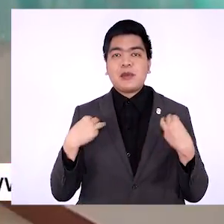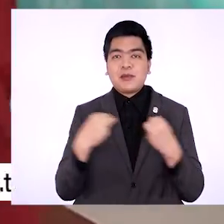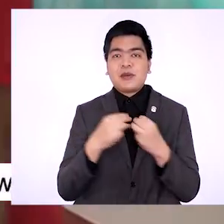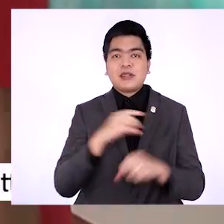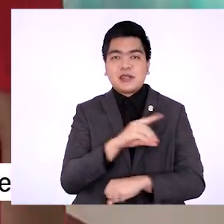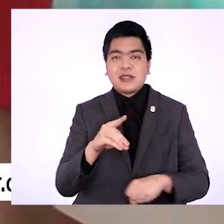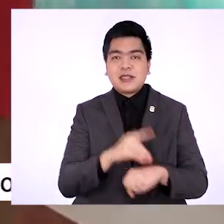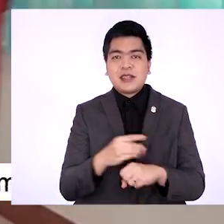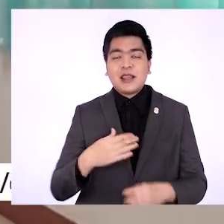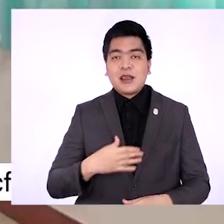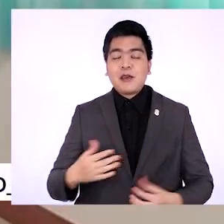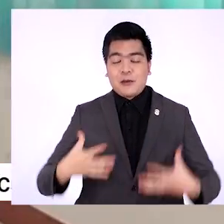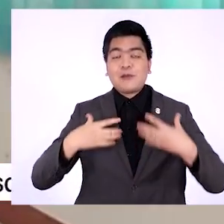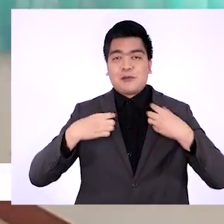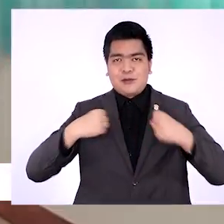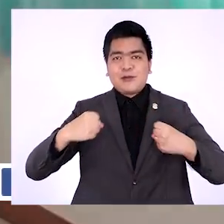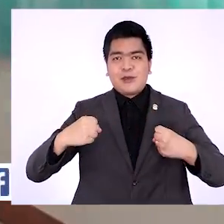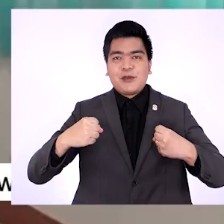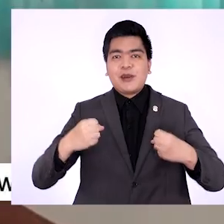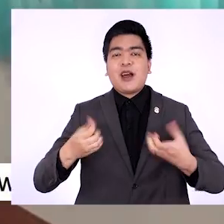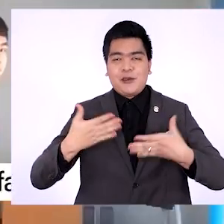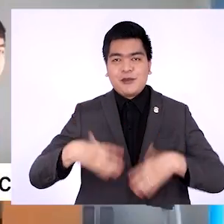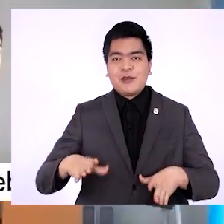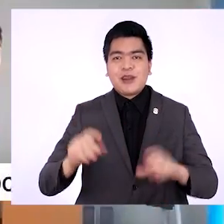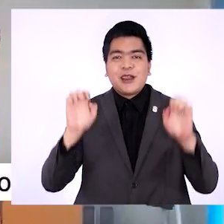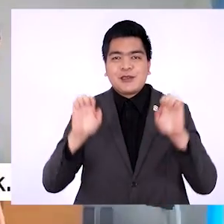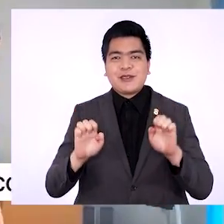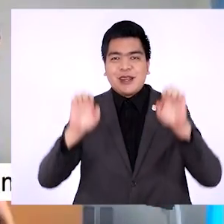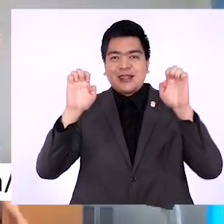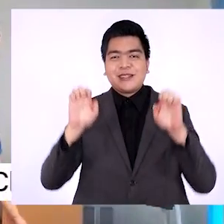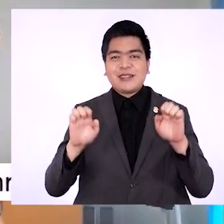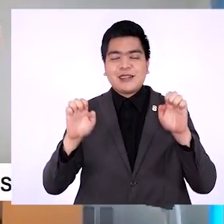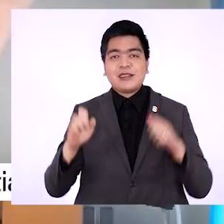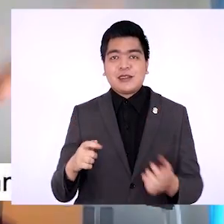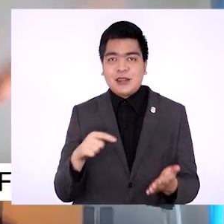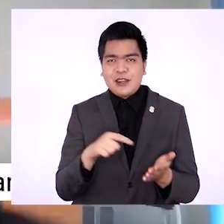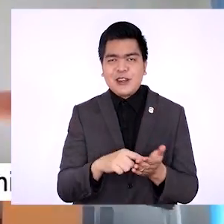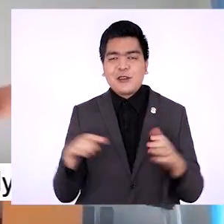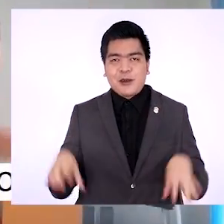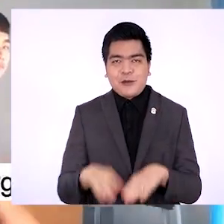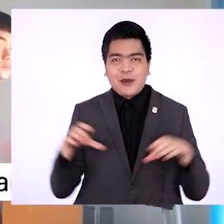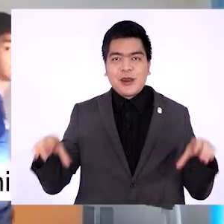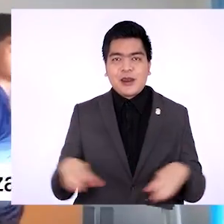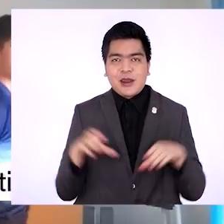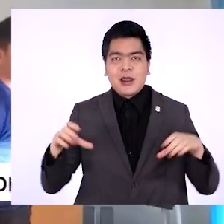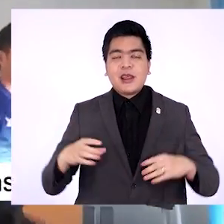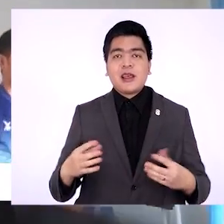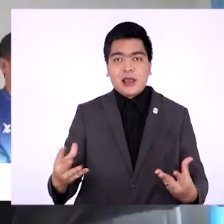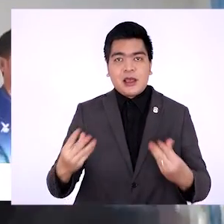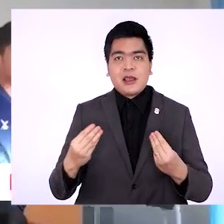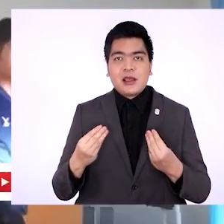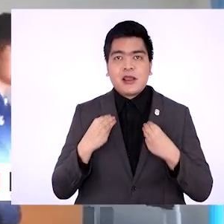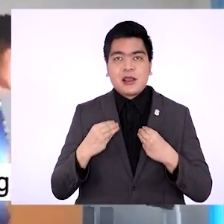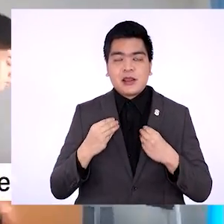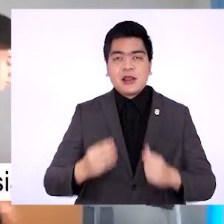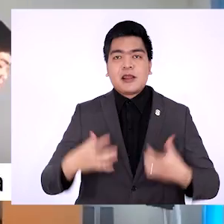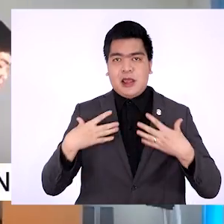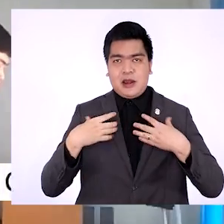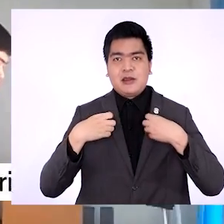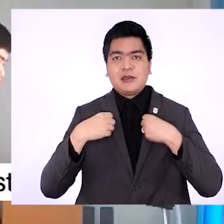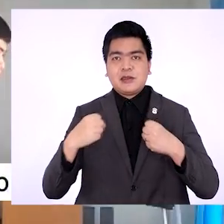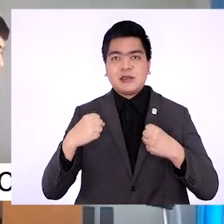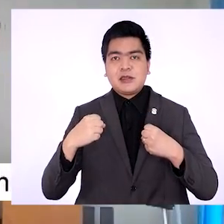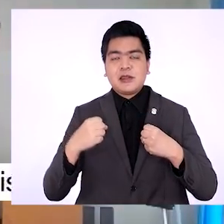We feel healthier and stronger after the exercises. This activity gives us a healthier break from our